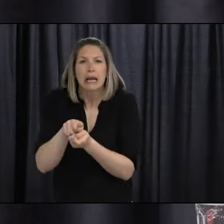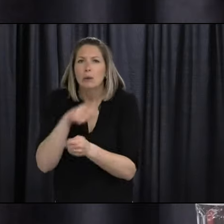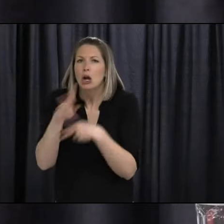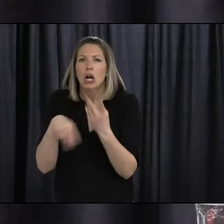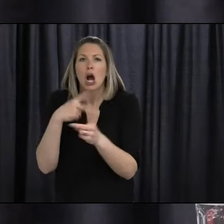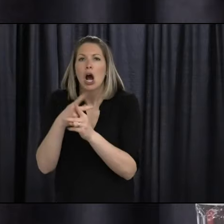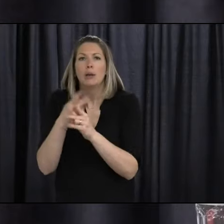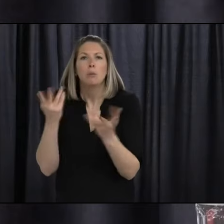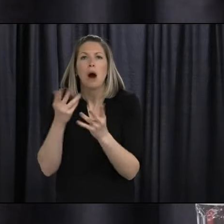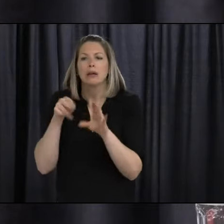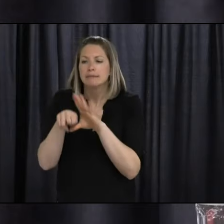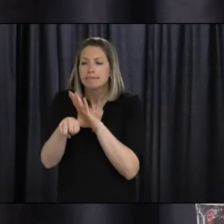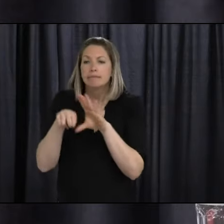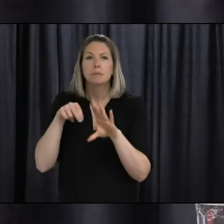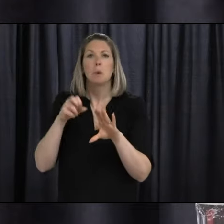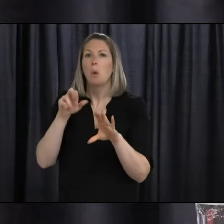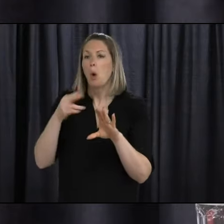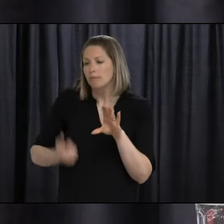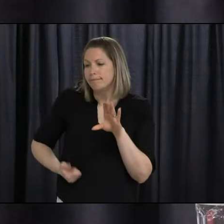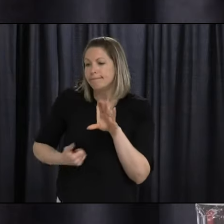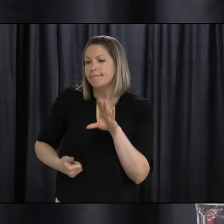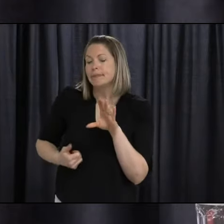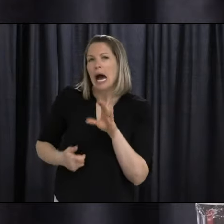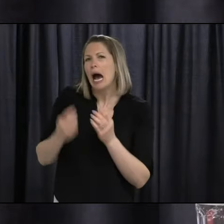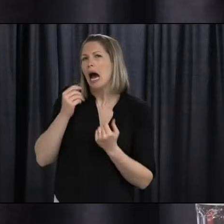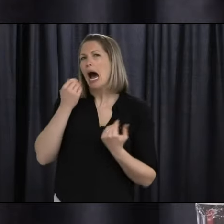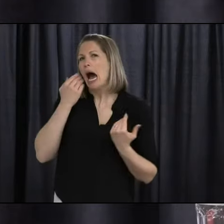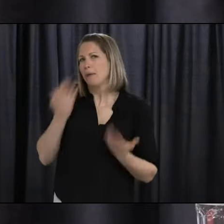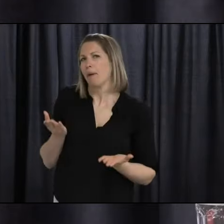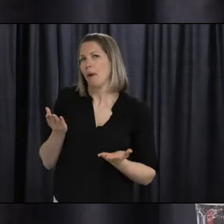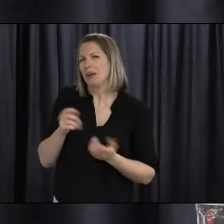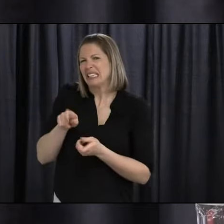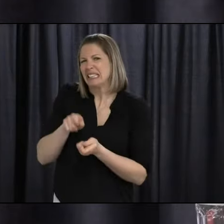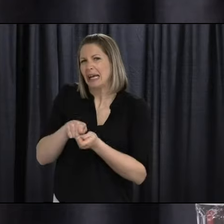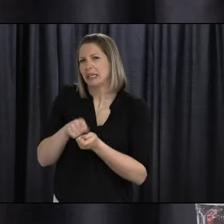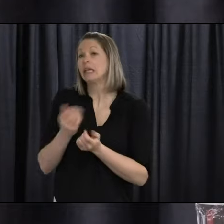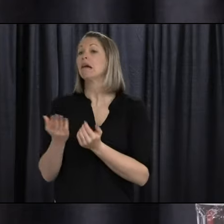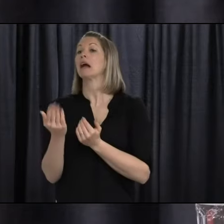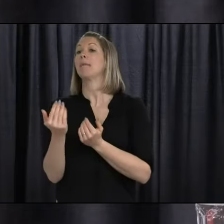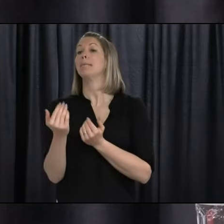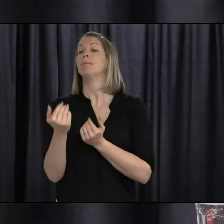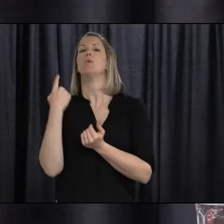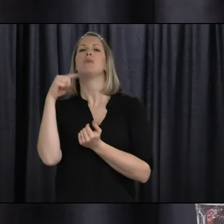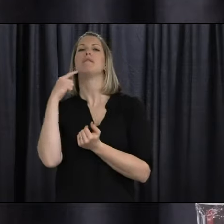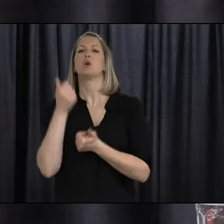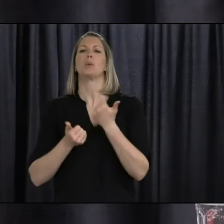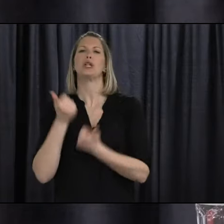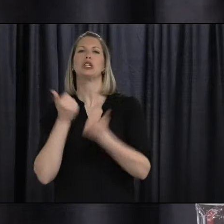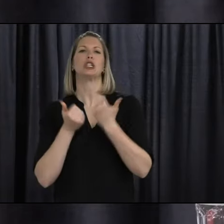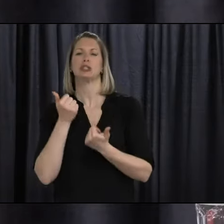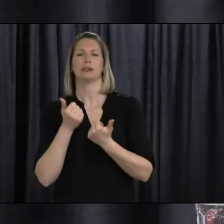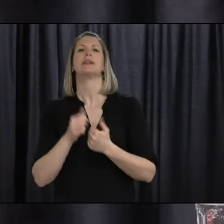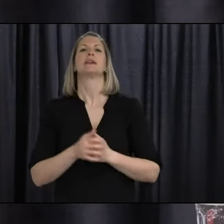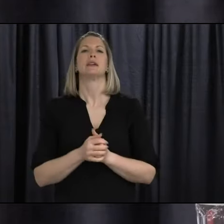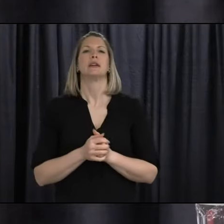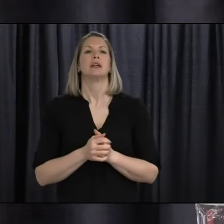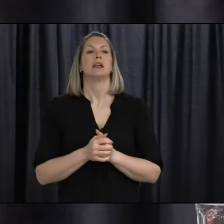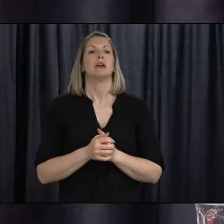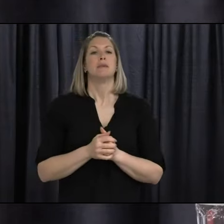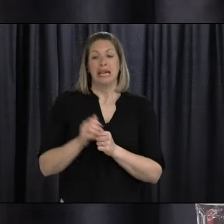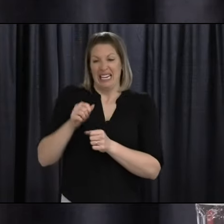or for procedures themselves. What I would suggest is that those are operational